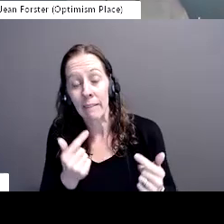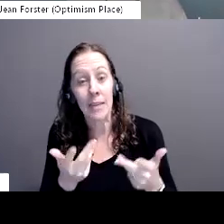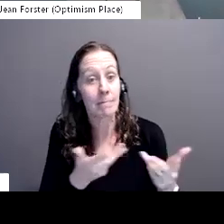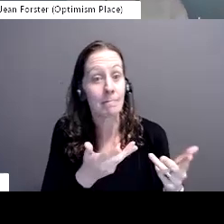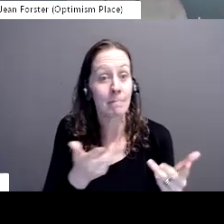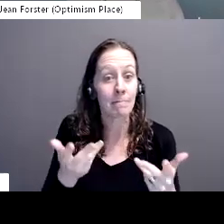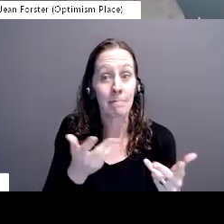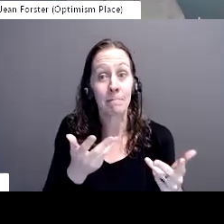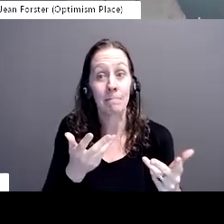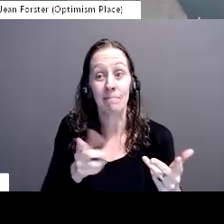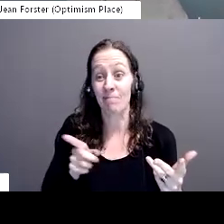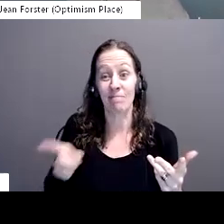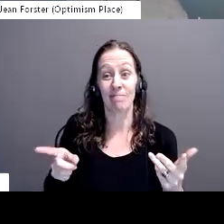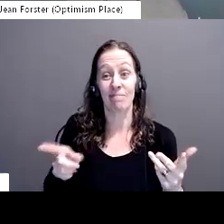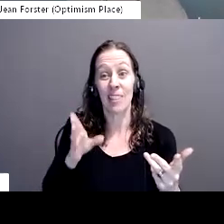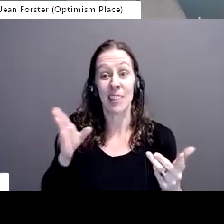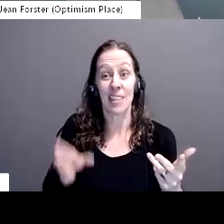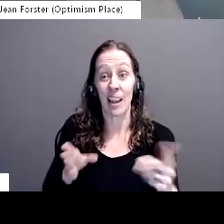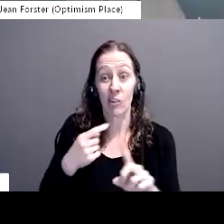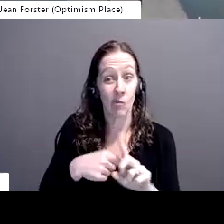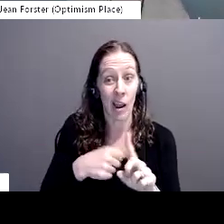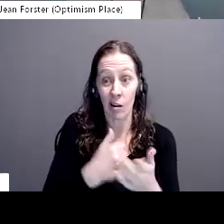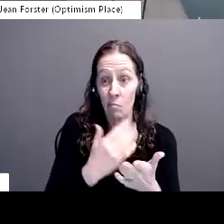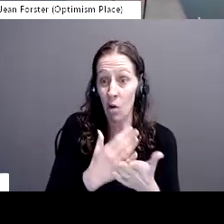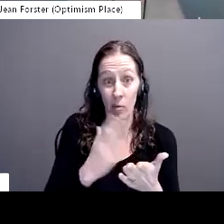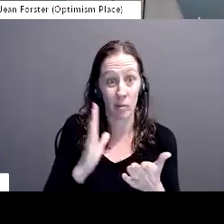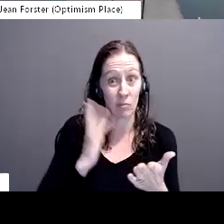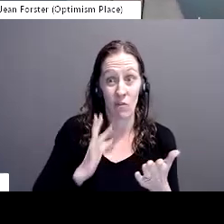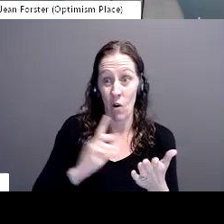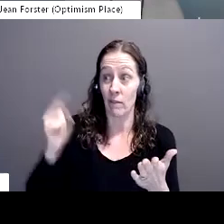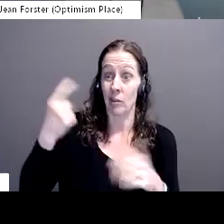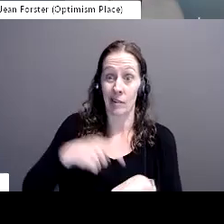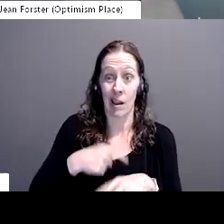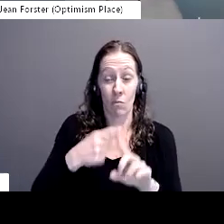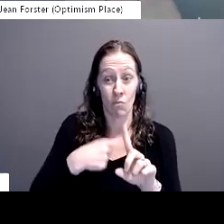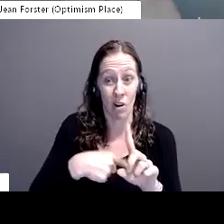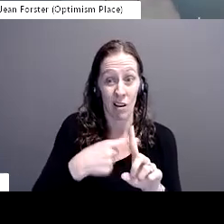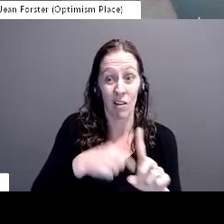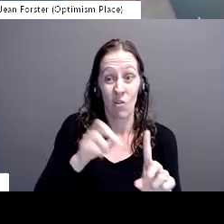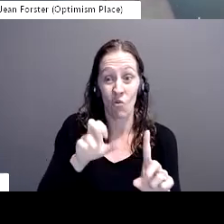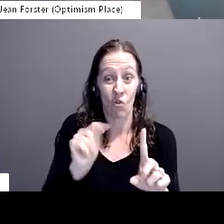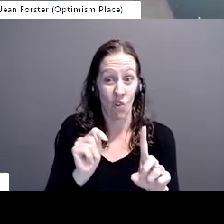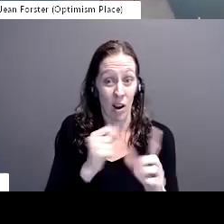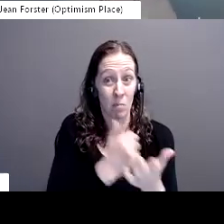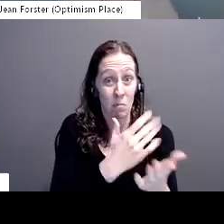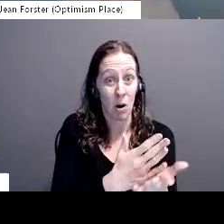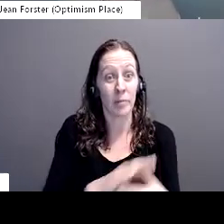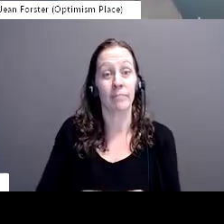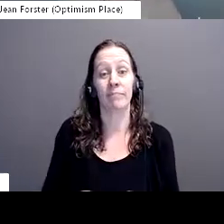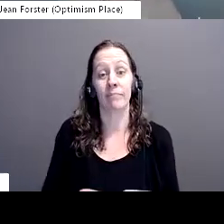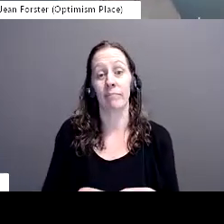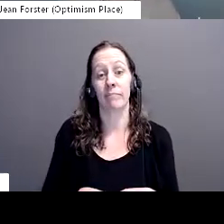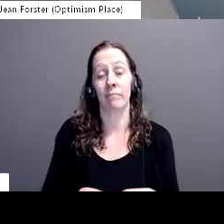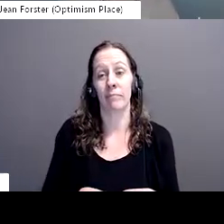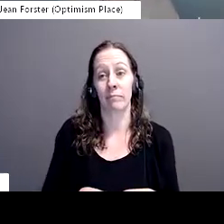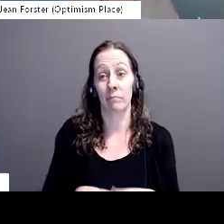who's probably never had to rent an apartment on her own before, and may not have the physical supports to be